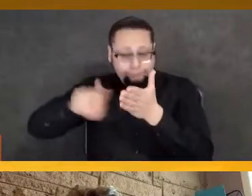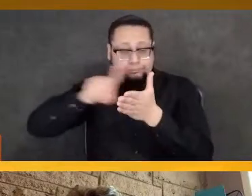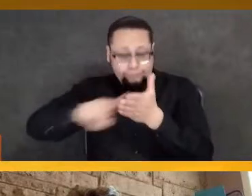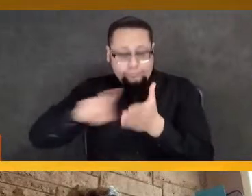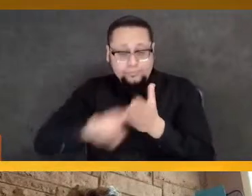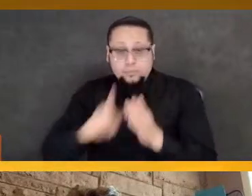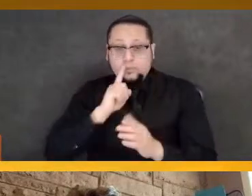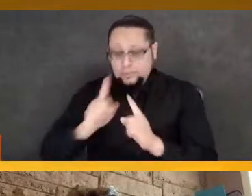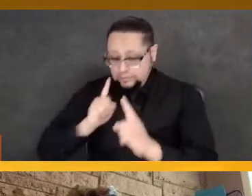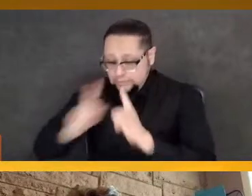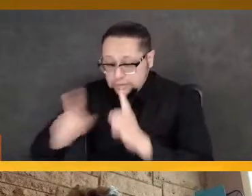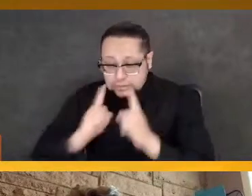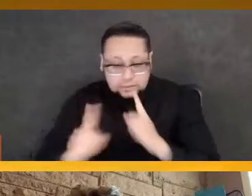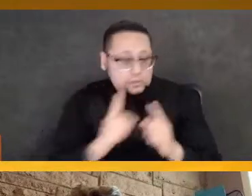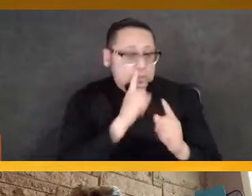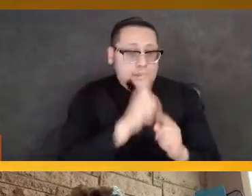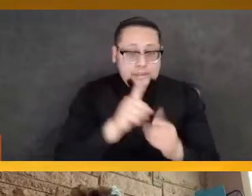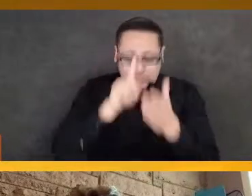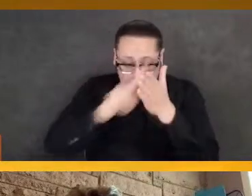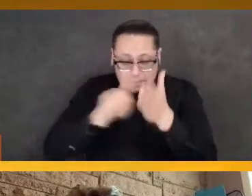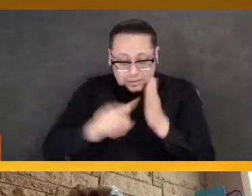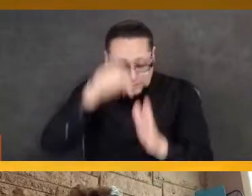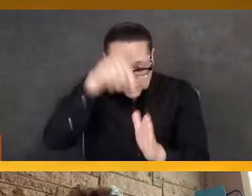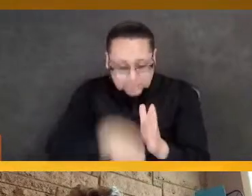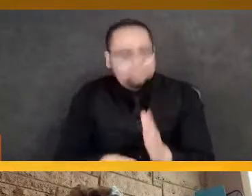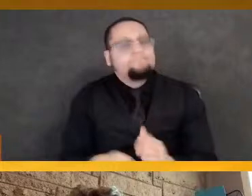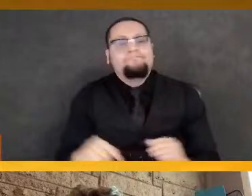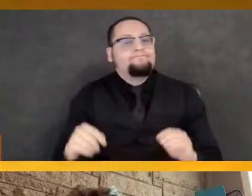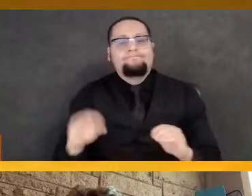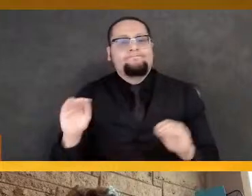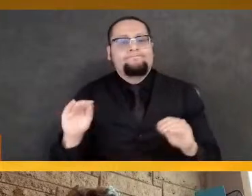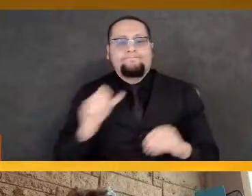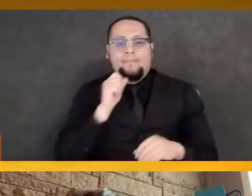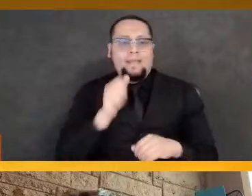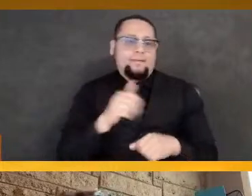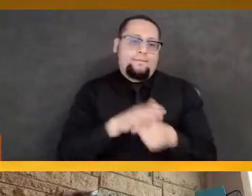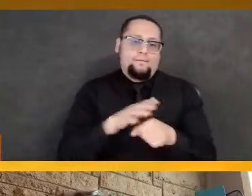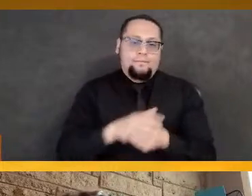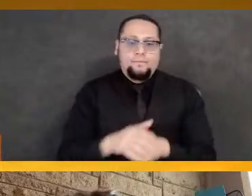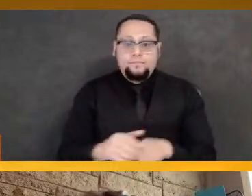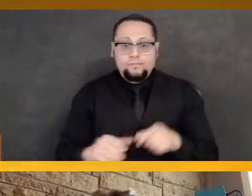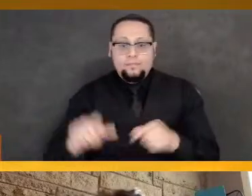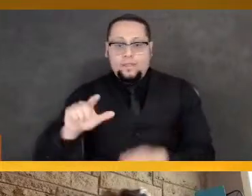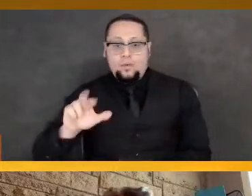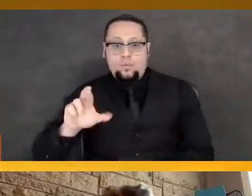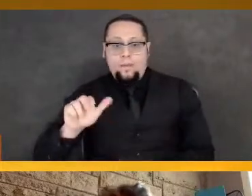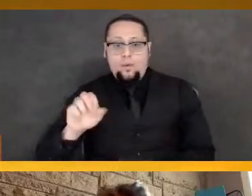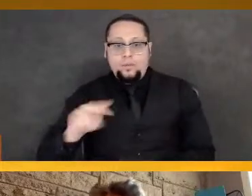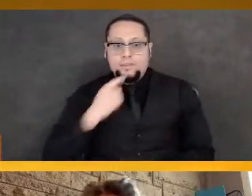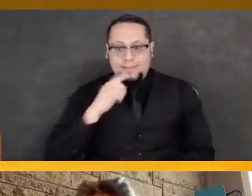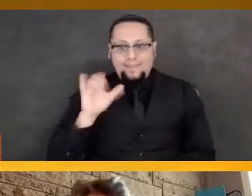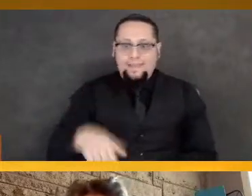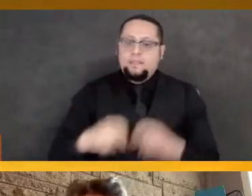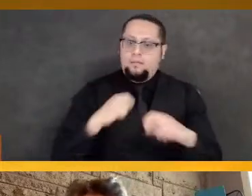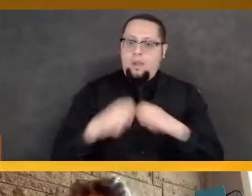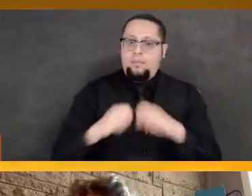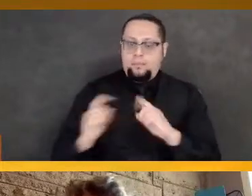here. Yeah, that's a major problem and has been in the past, Linda, because